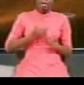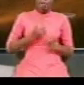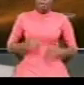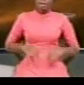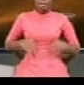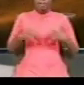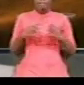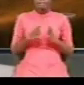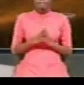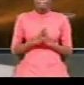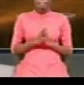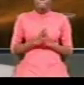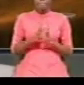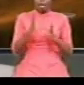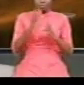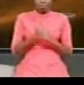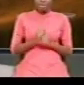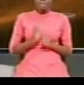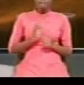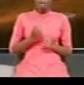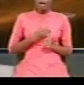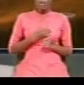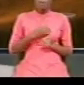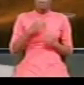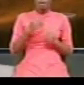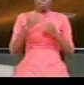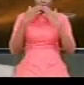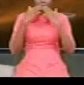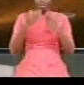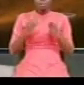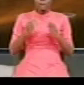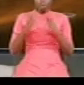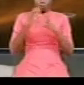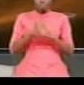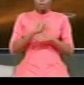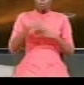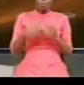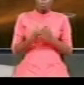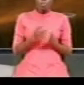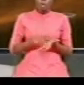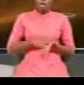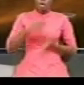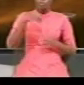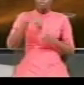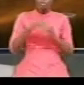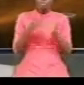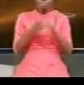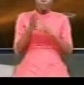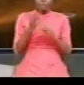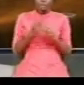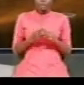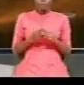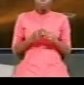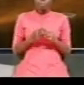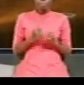lives. Receive our appreciation. Receive all the glory in Jesus'